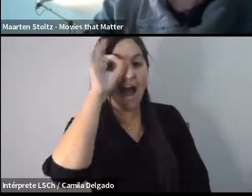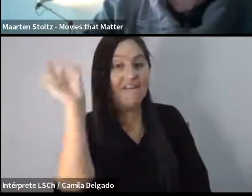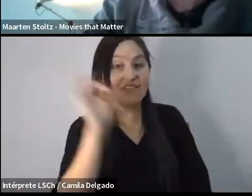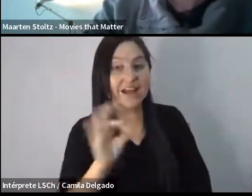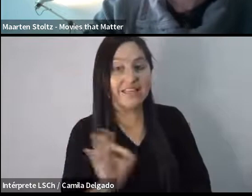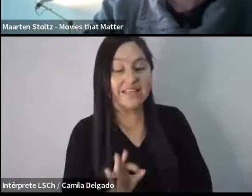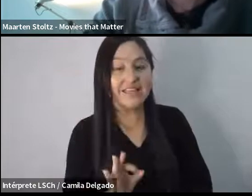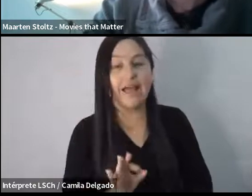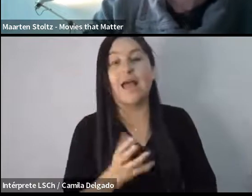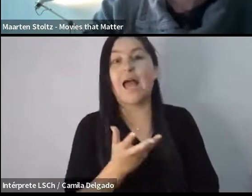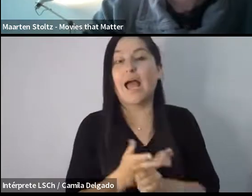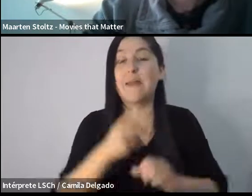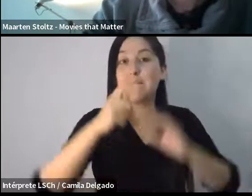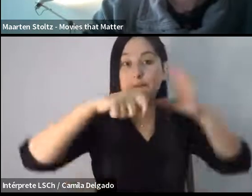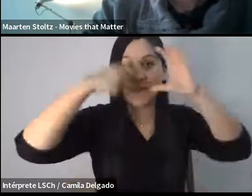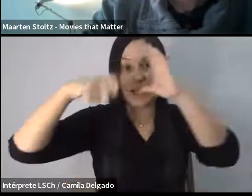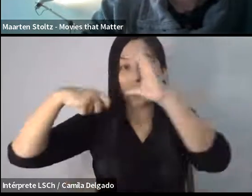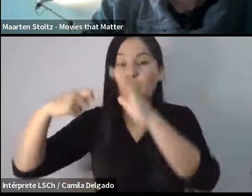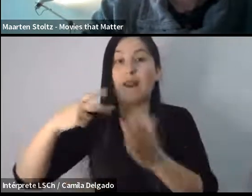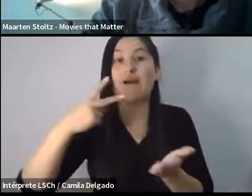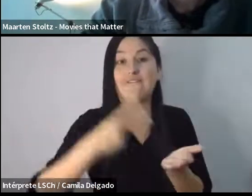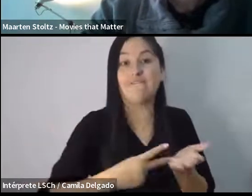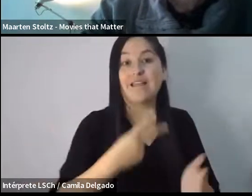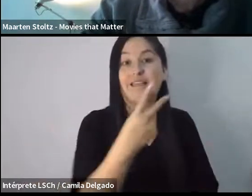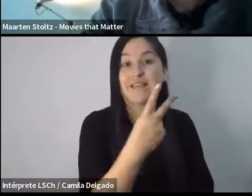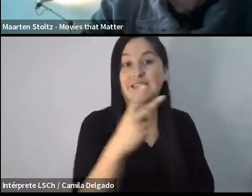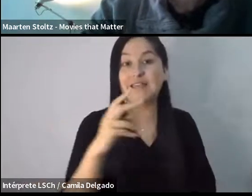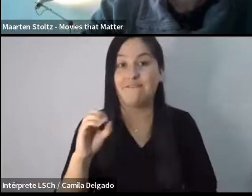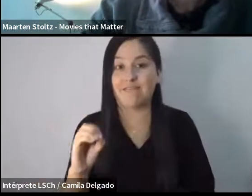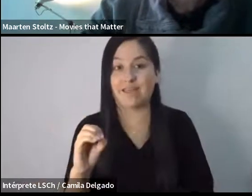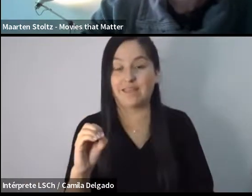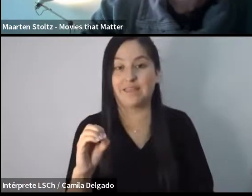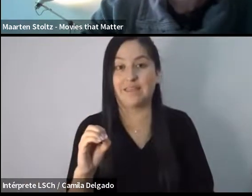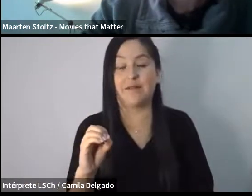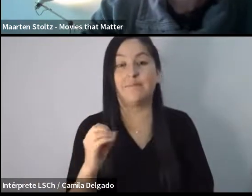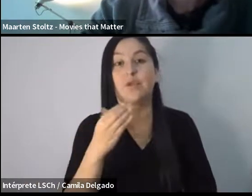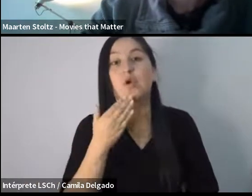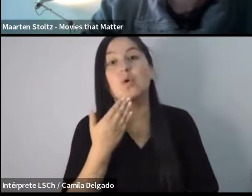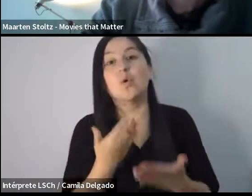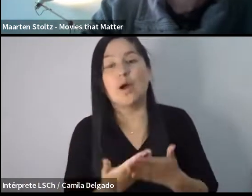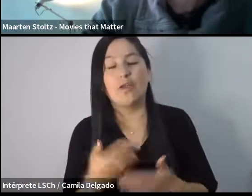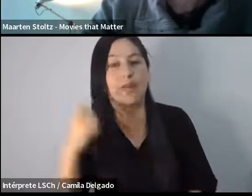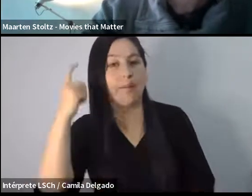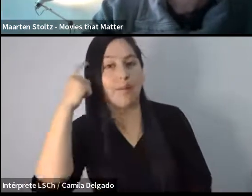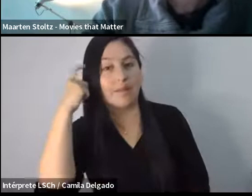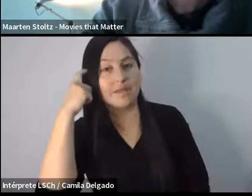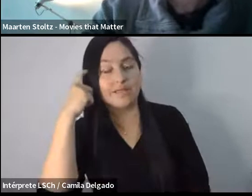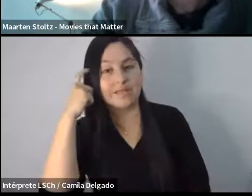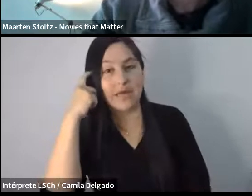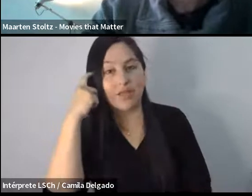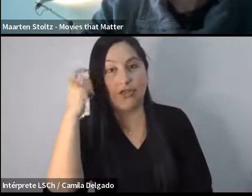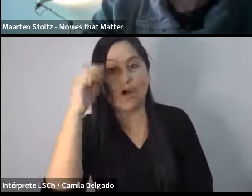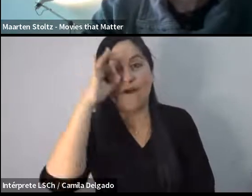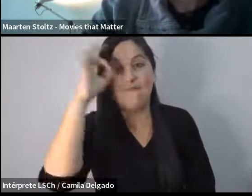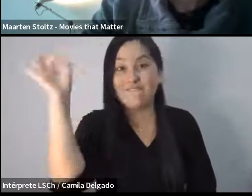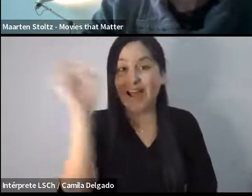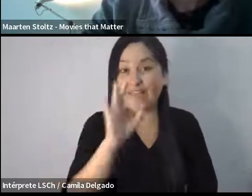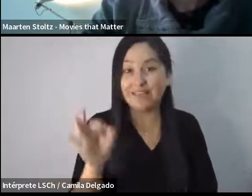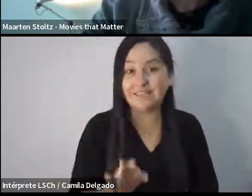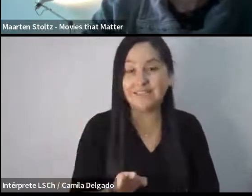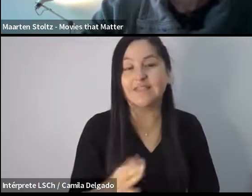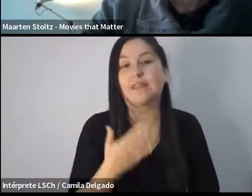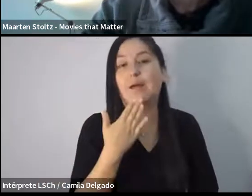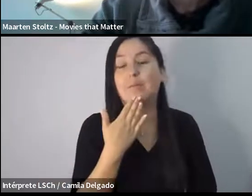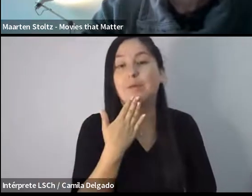even though we are actually considering Afghanistan category as well, because even in last like 2 years,